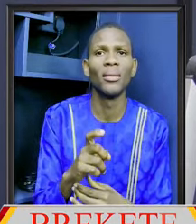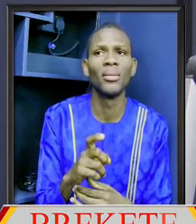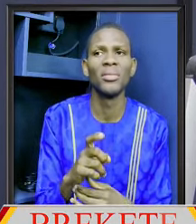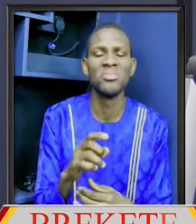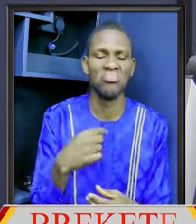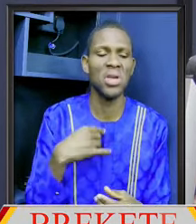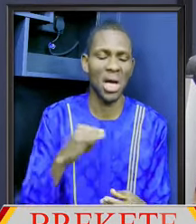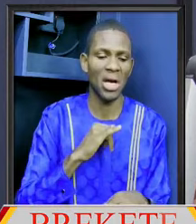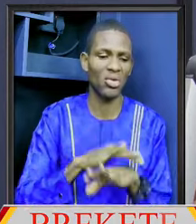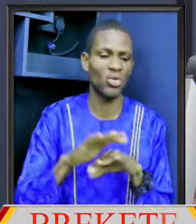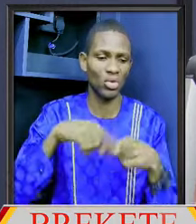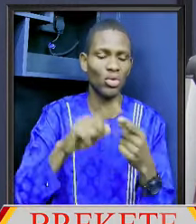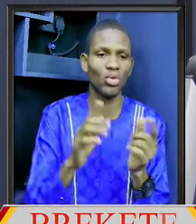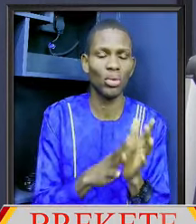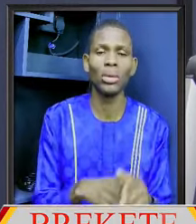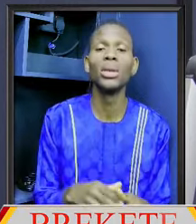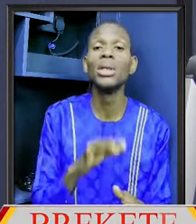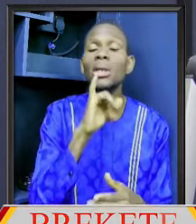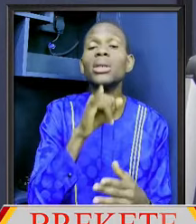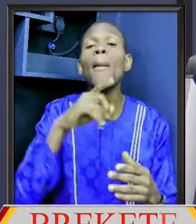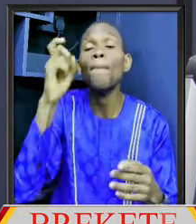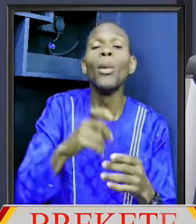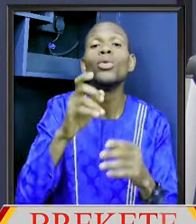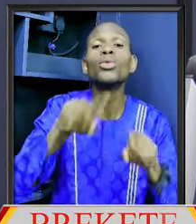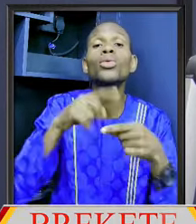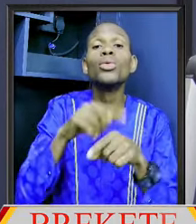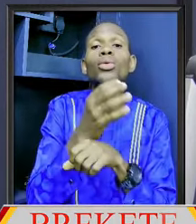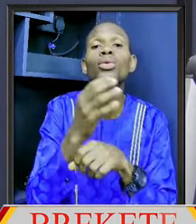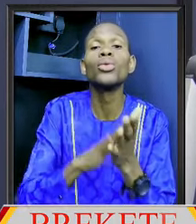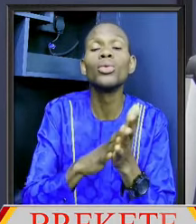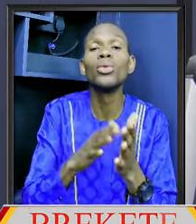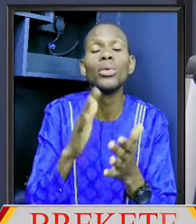Hey, I no go school. To go to school now by force.